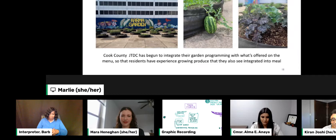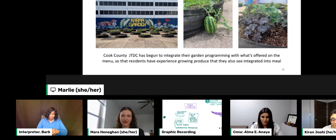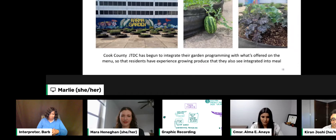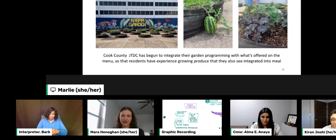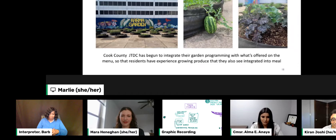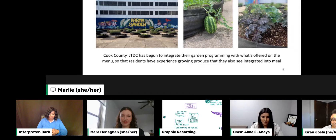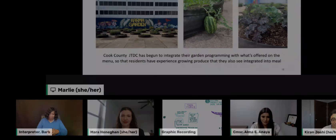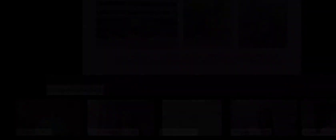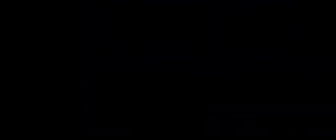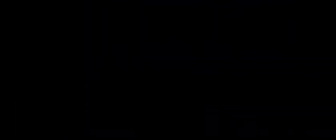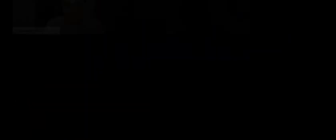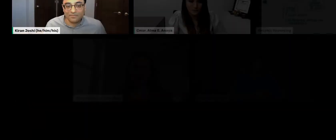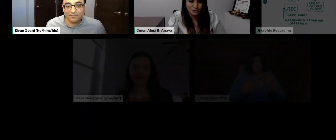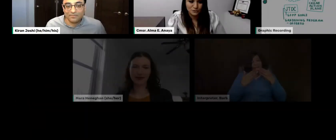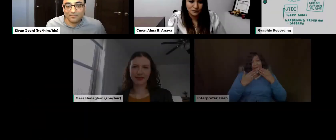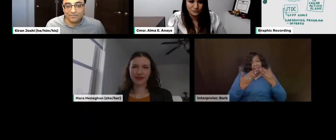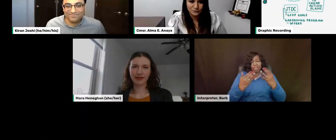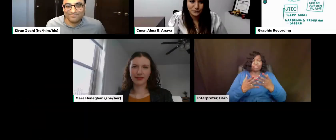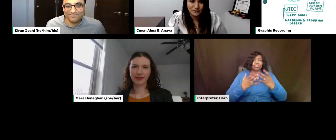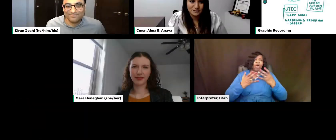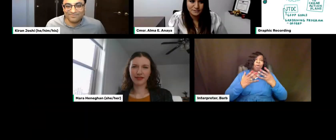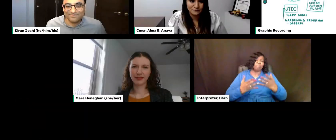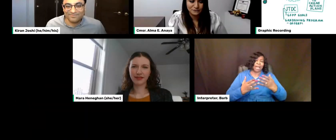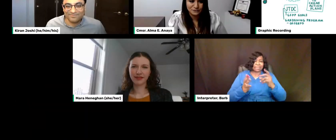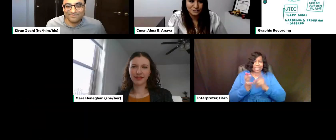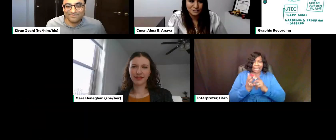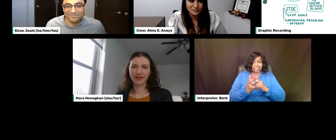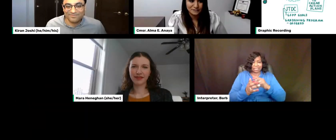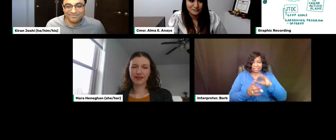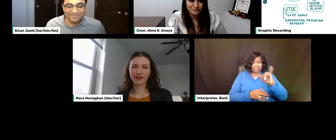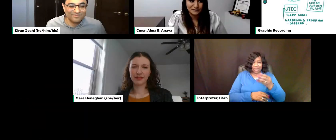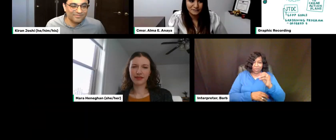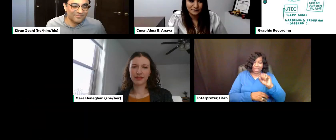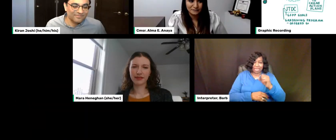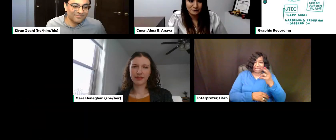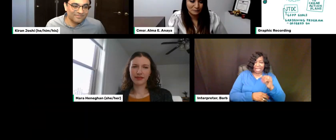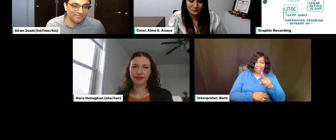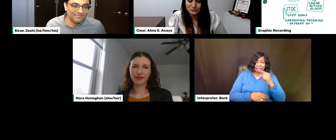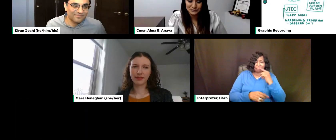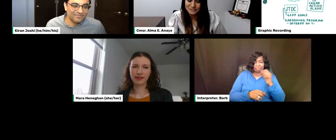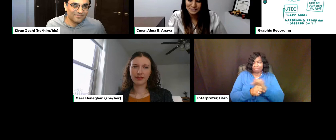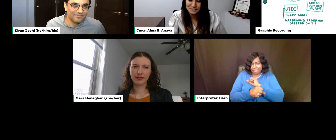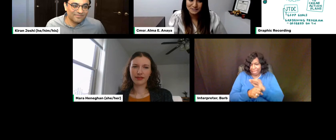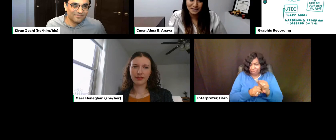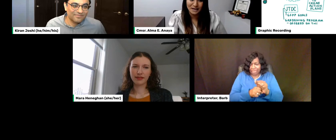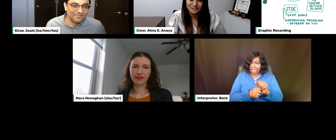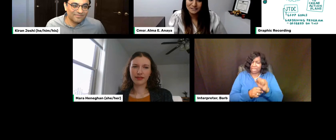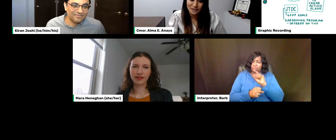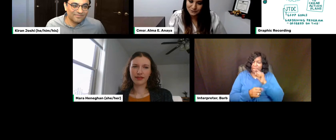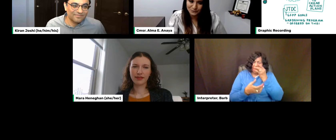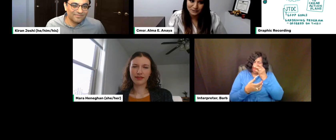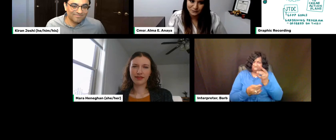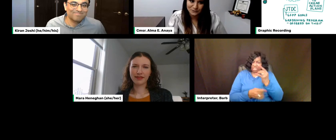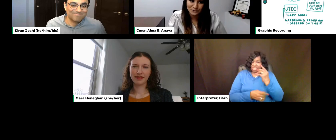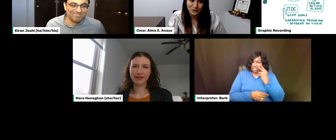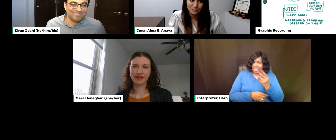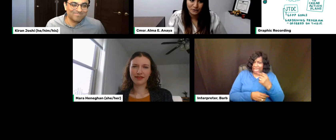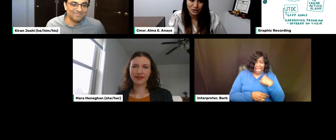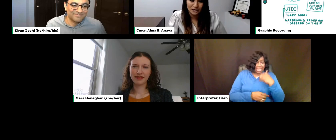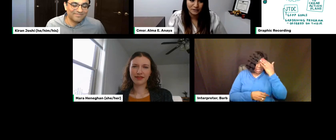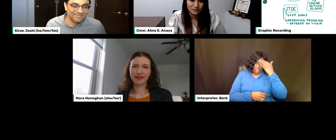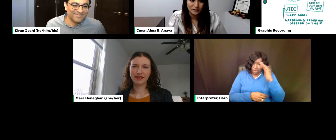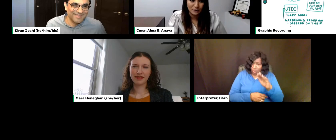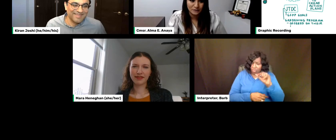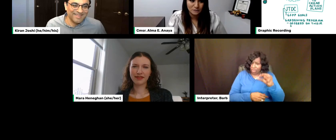Thank you so much, Dr. Yoshi. That's definitely interesting to see. I did not know that there was the